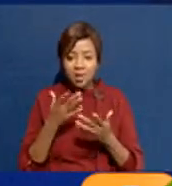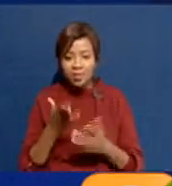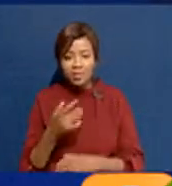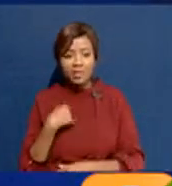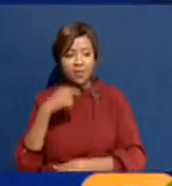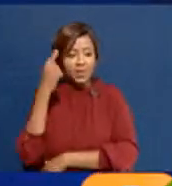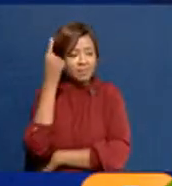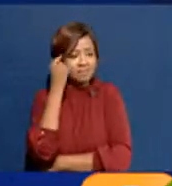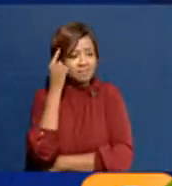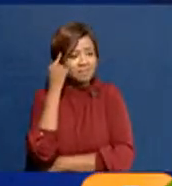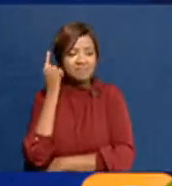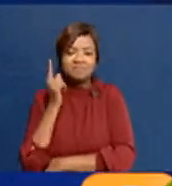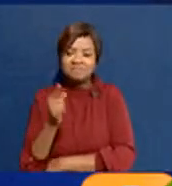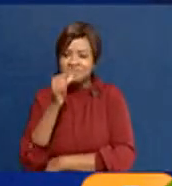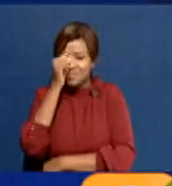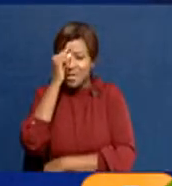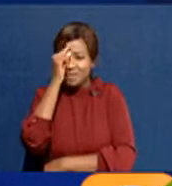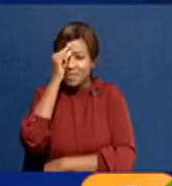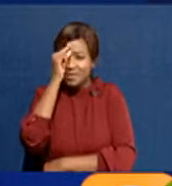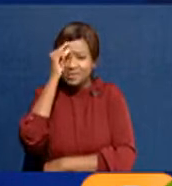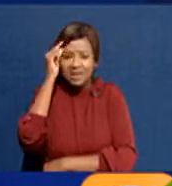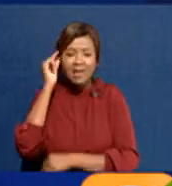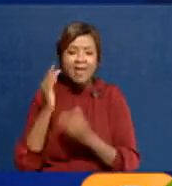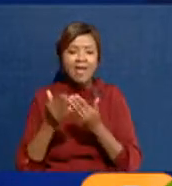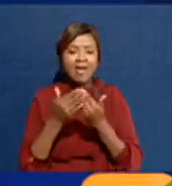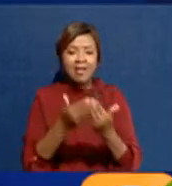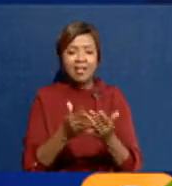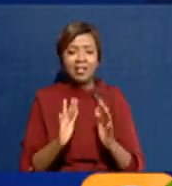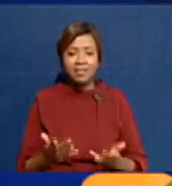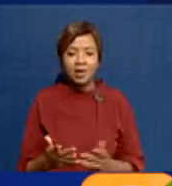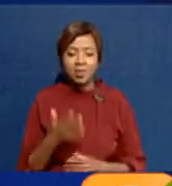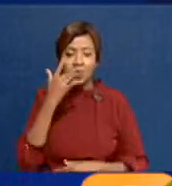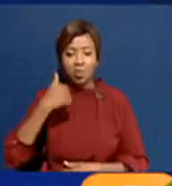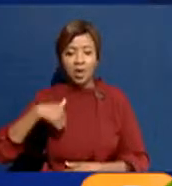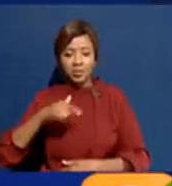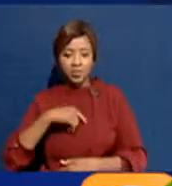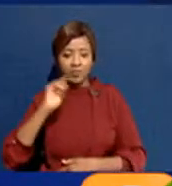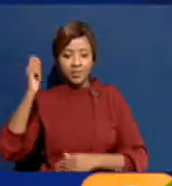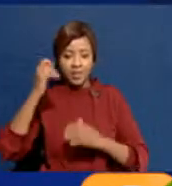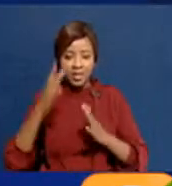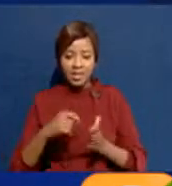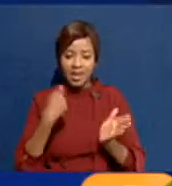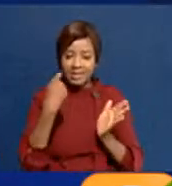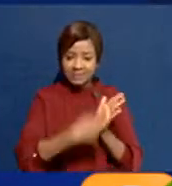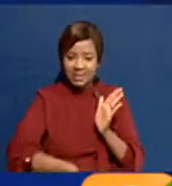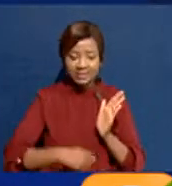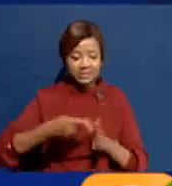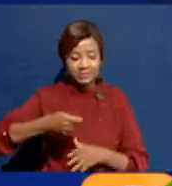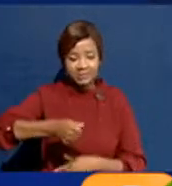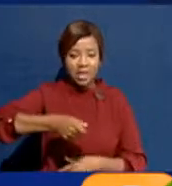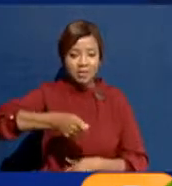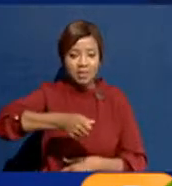because this is government's responsibility. We as Kenyans, we pay taxes, and in order,